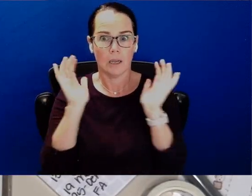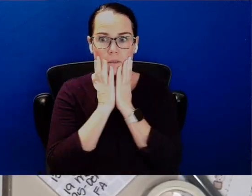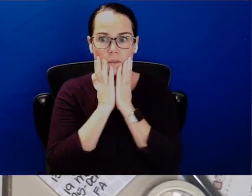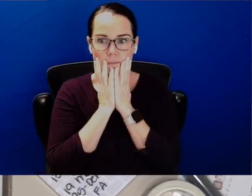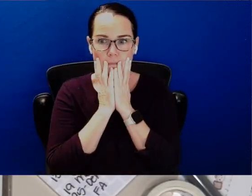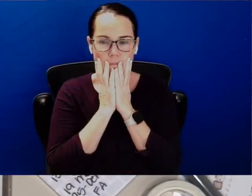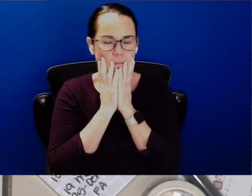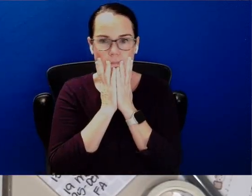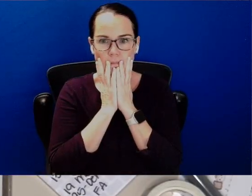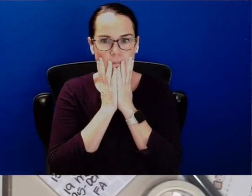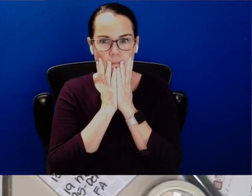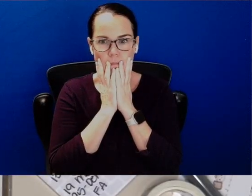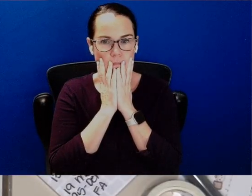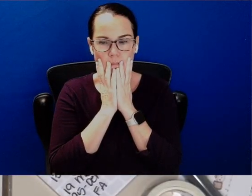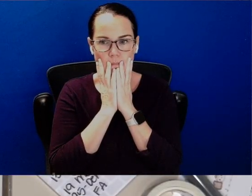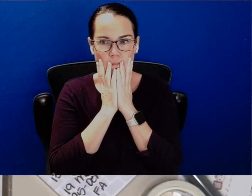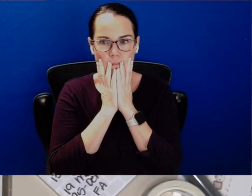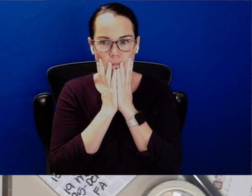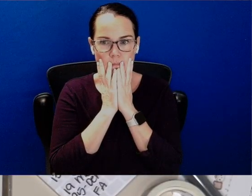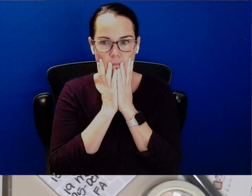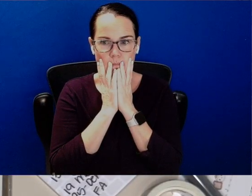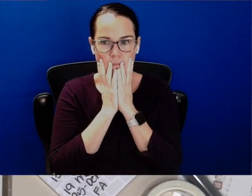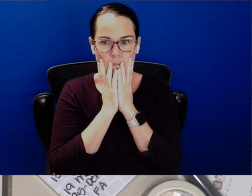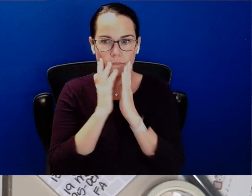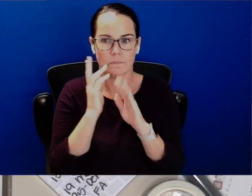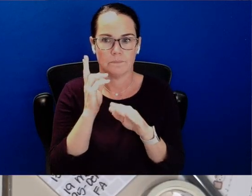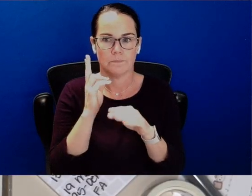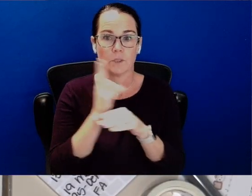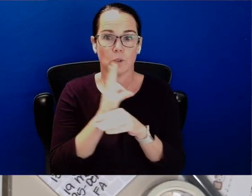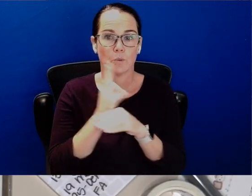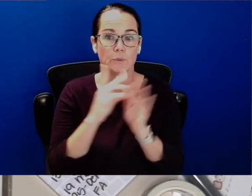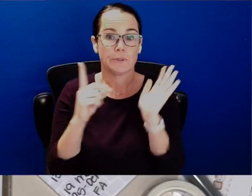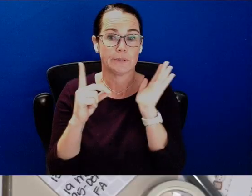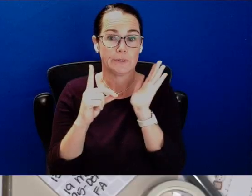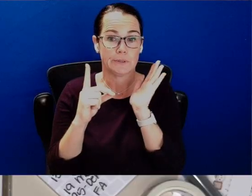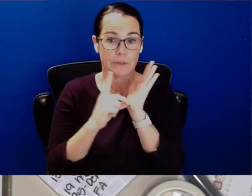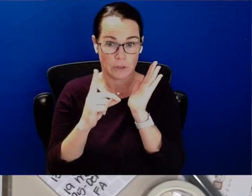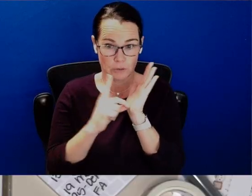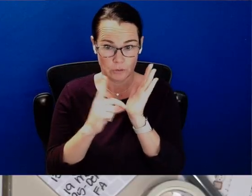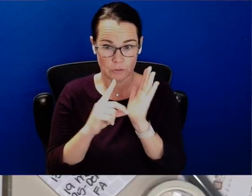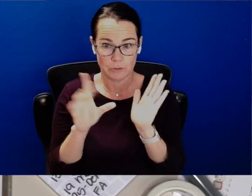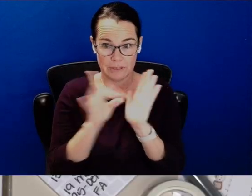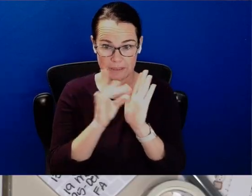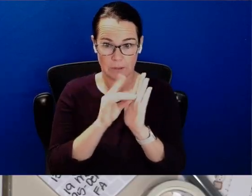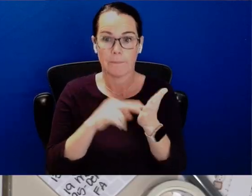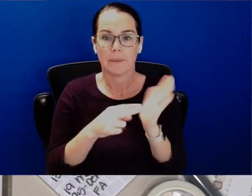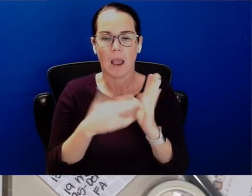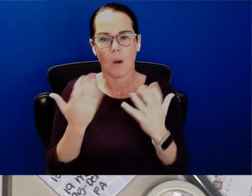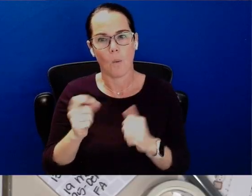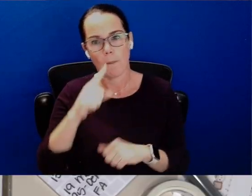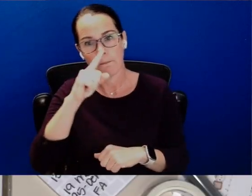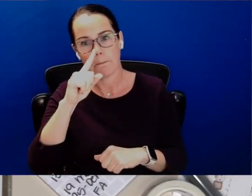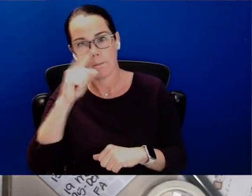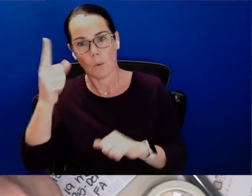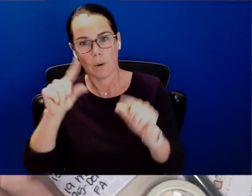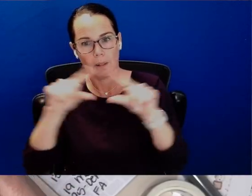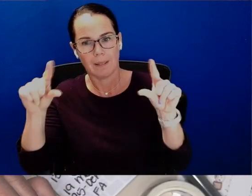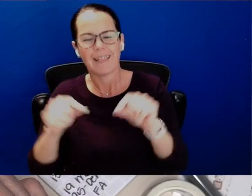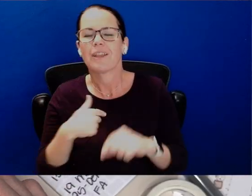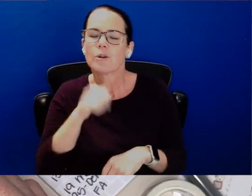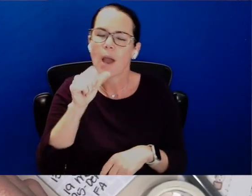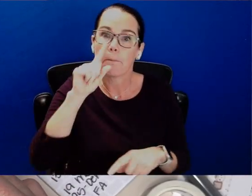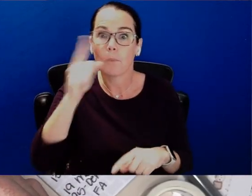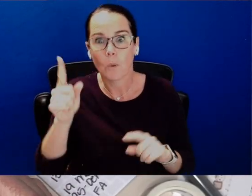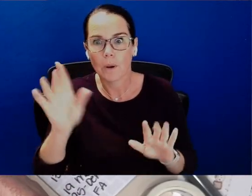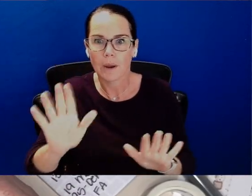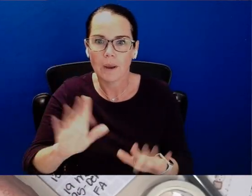This one, because I'm going to use a doctor's. Gonna use a doctor sticker, so I want a boring one. I say boring. They're